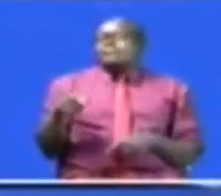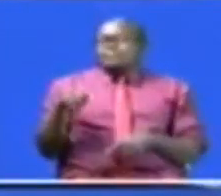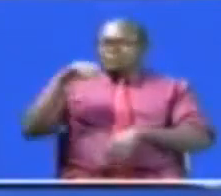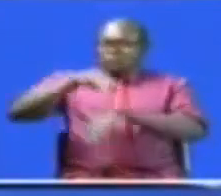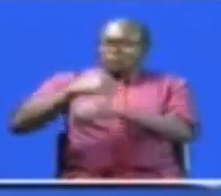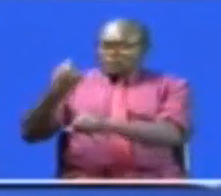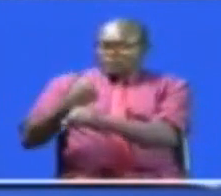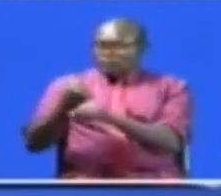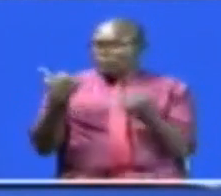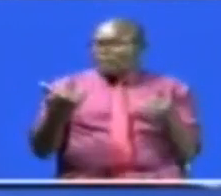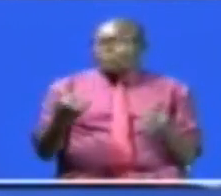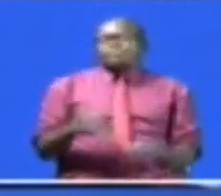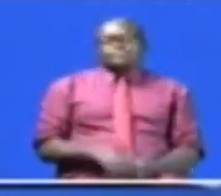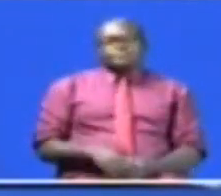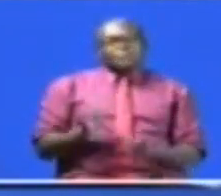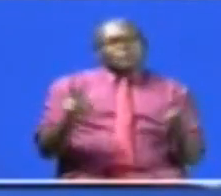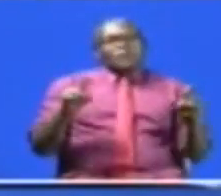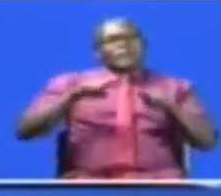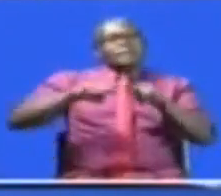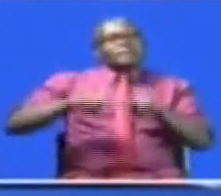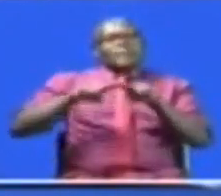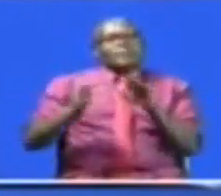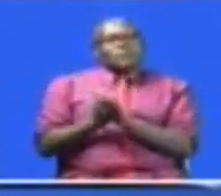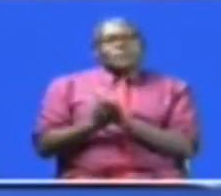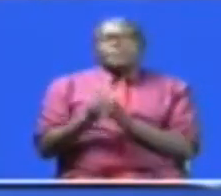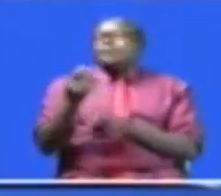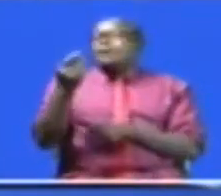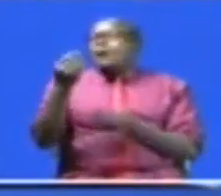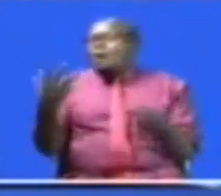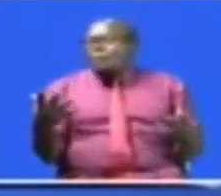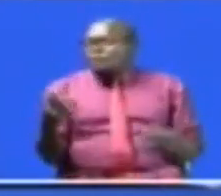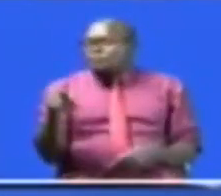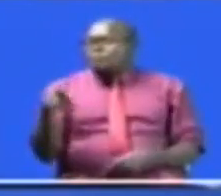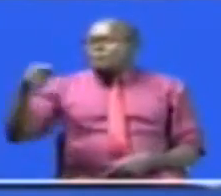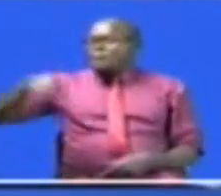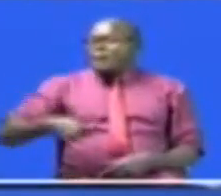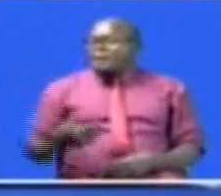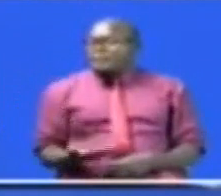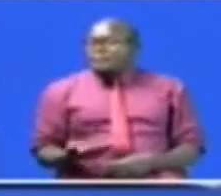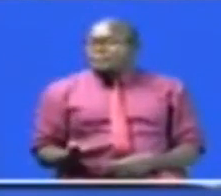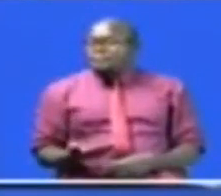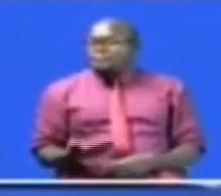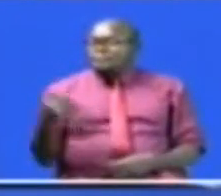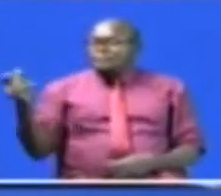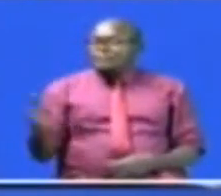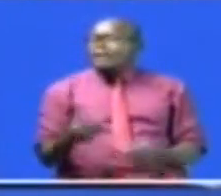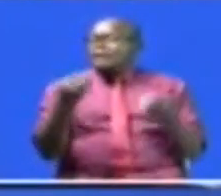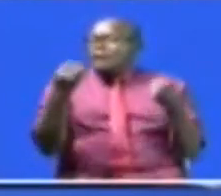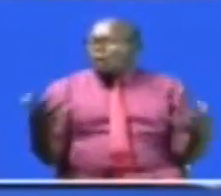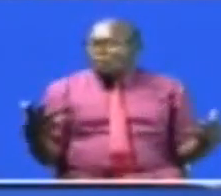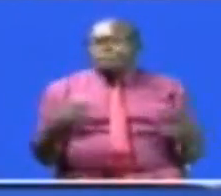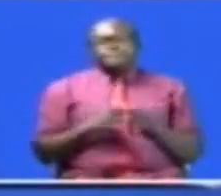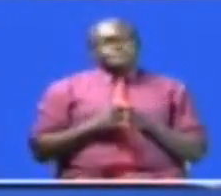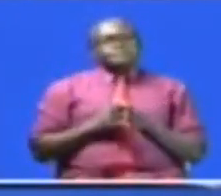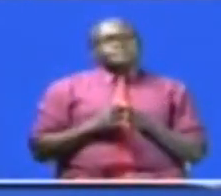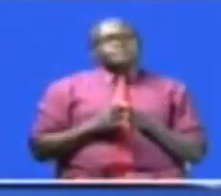isn't it part a job? Okay, it depends pia na the amount that company itakuwa inanilipa.